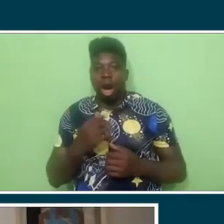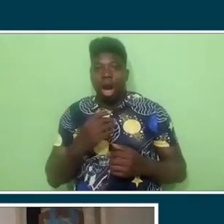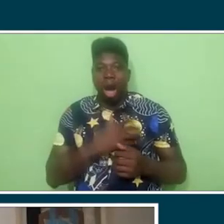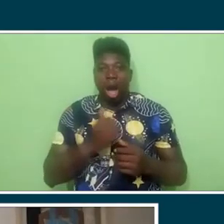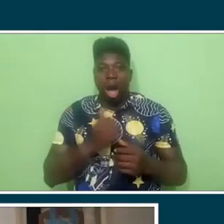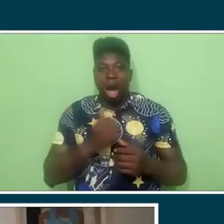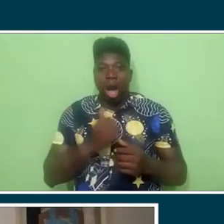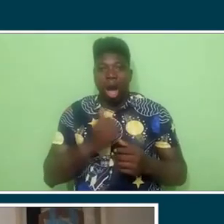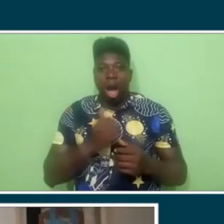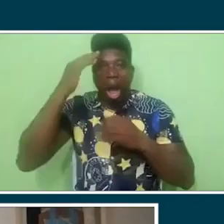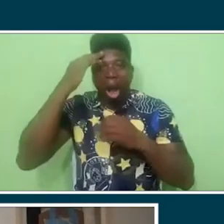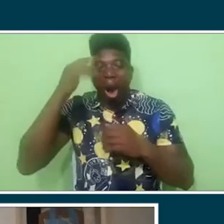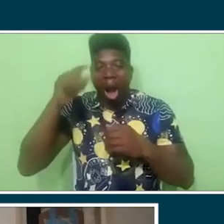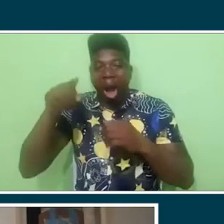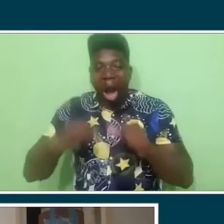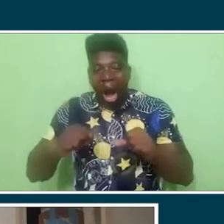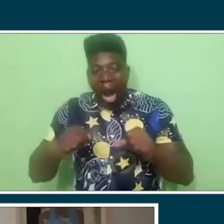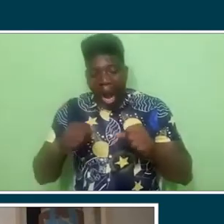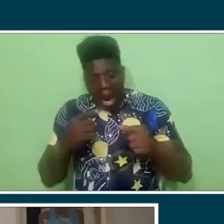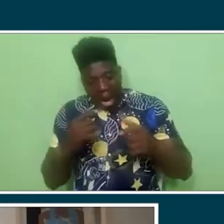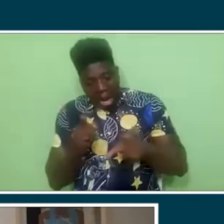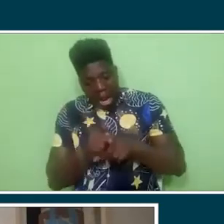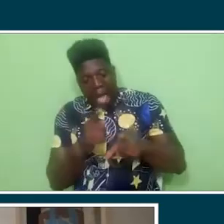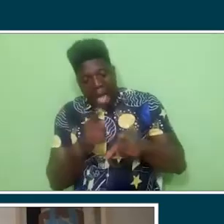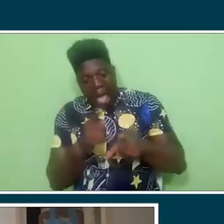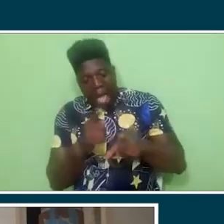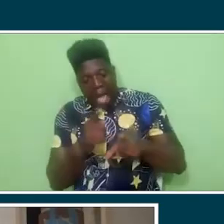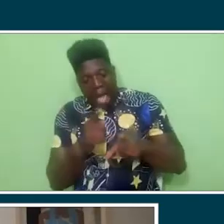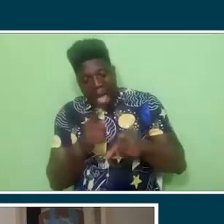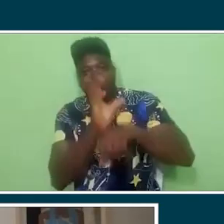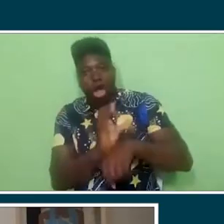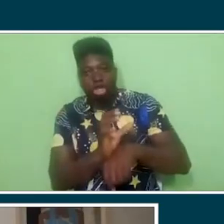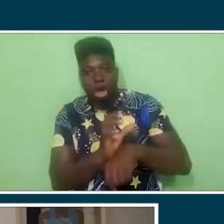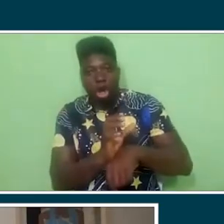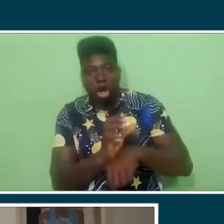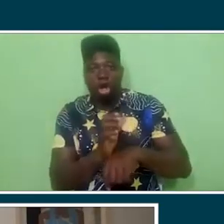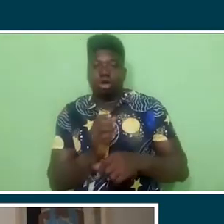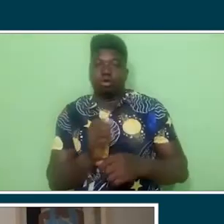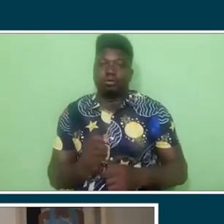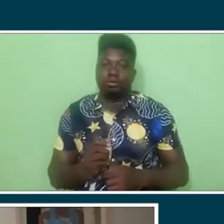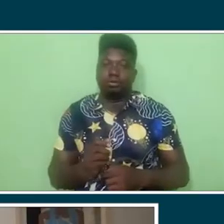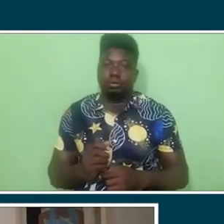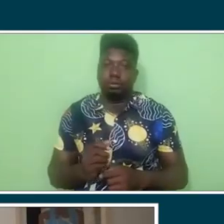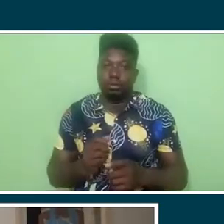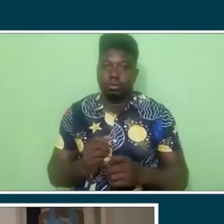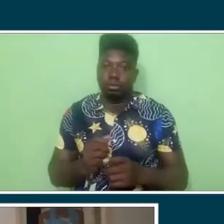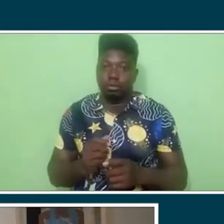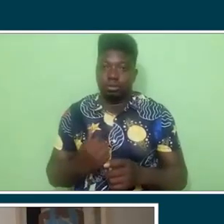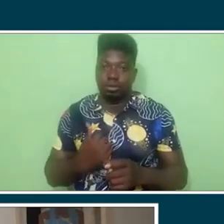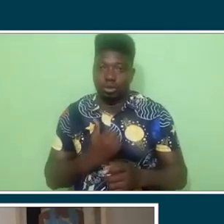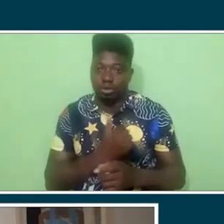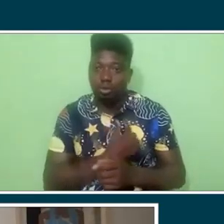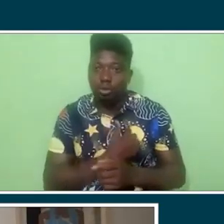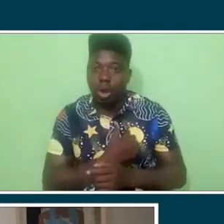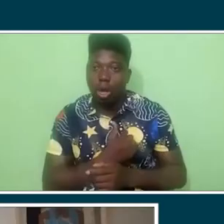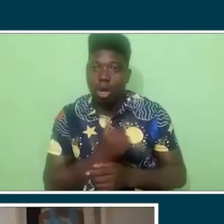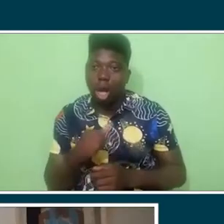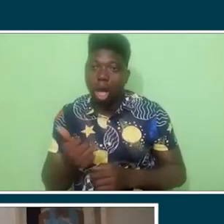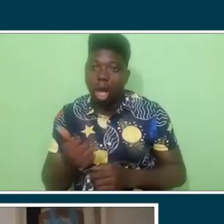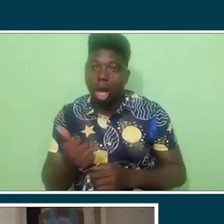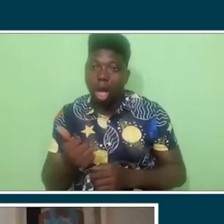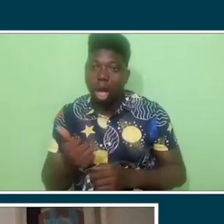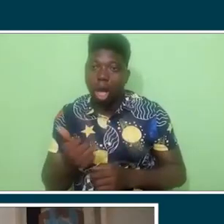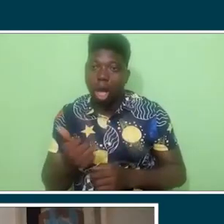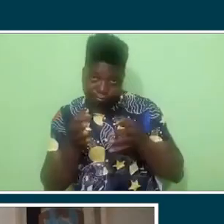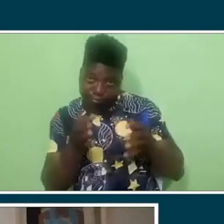like a connection to culture as freedom. Like there are all these ways or definitions of freedom that aren't available